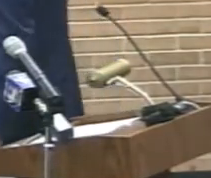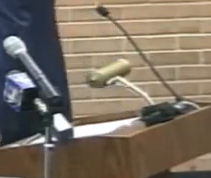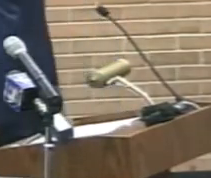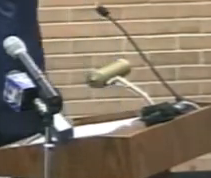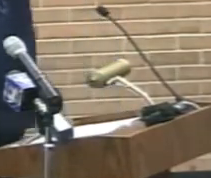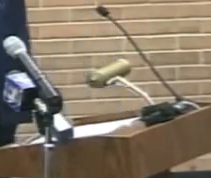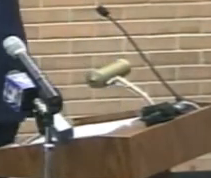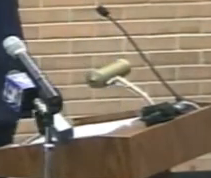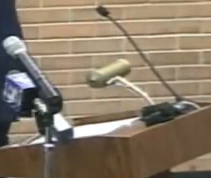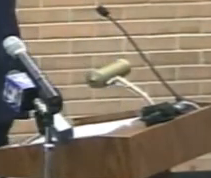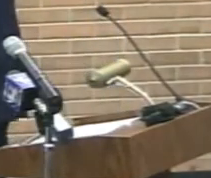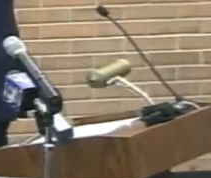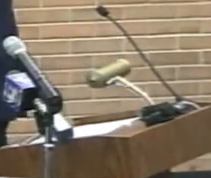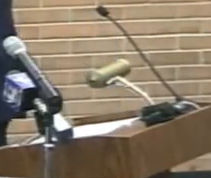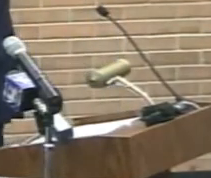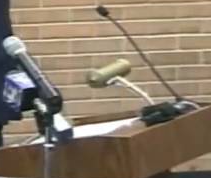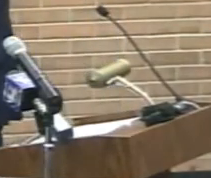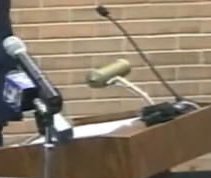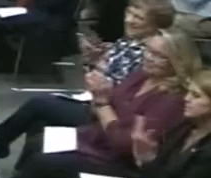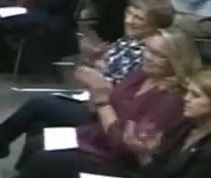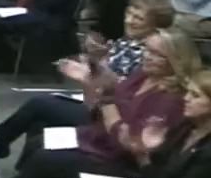Chief.